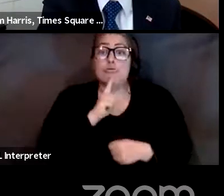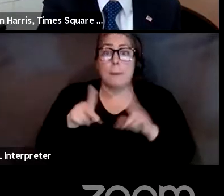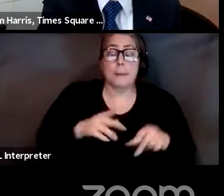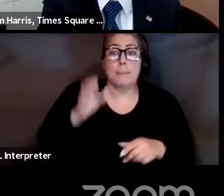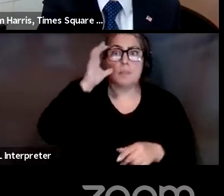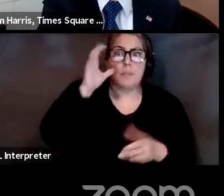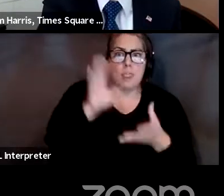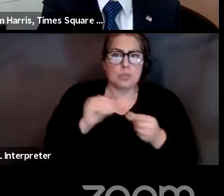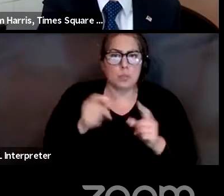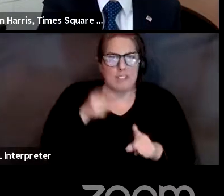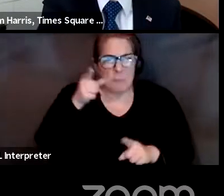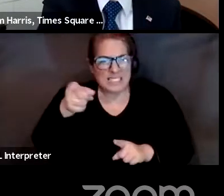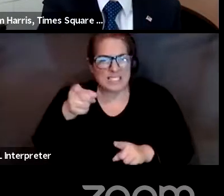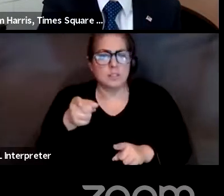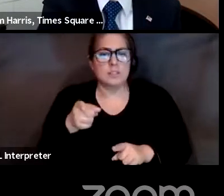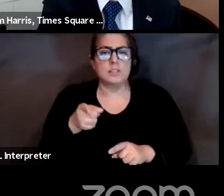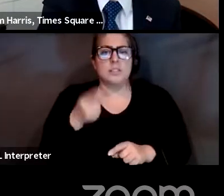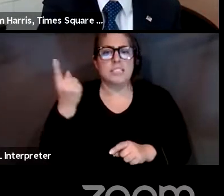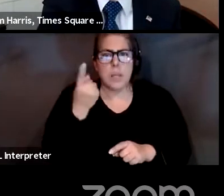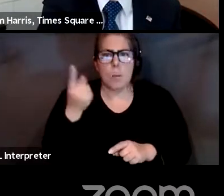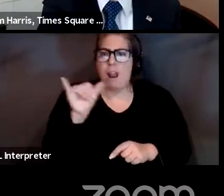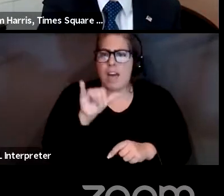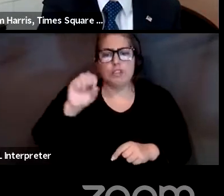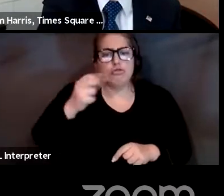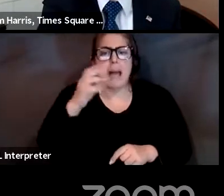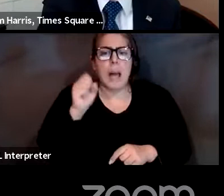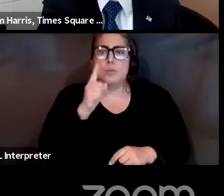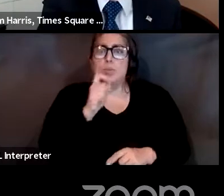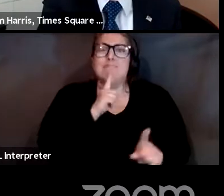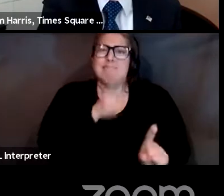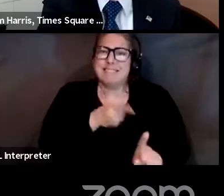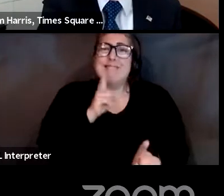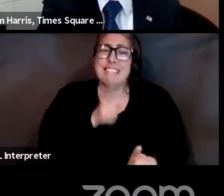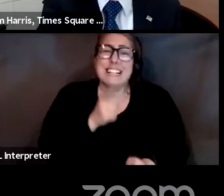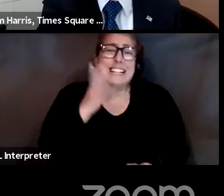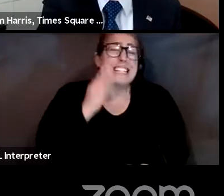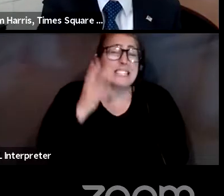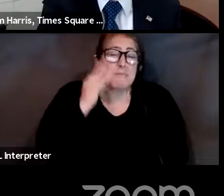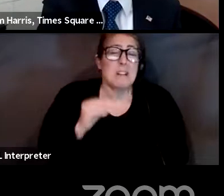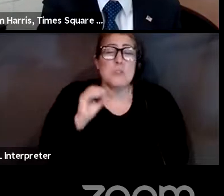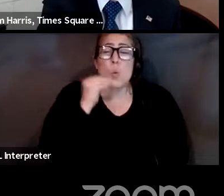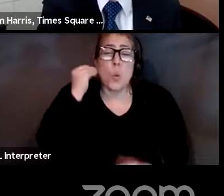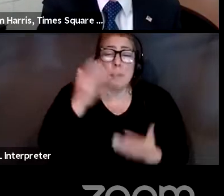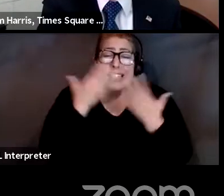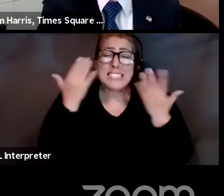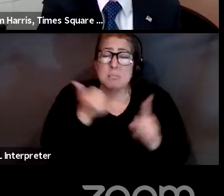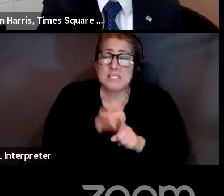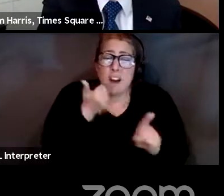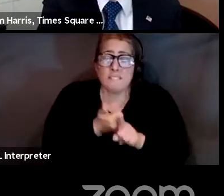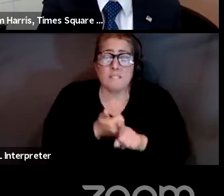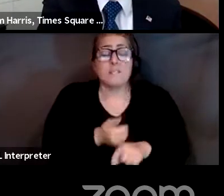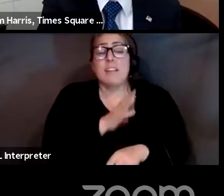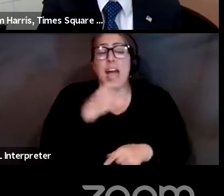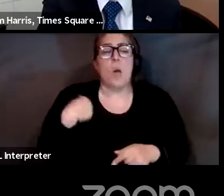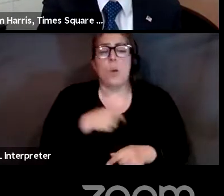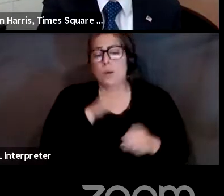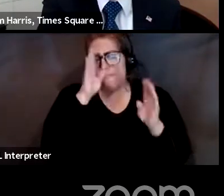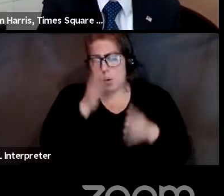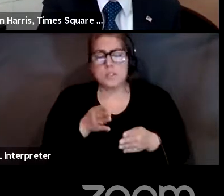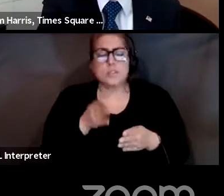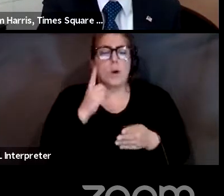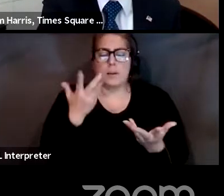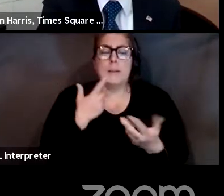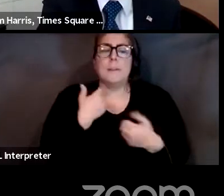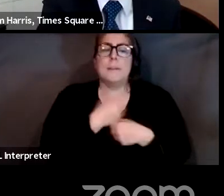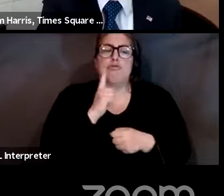straight from people like Shams and so many others. And then we also really focus on ensuring the